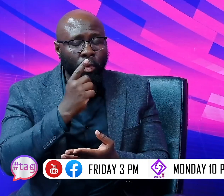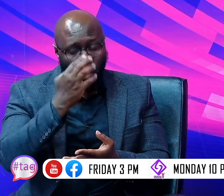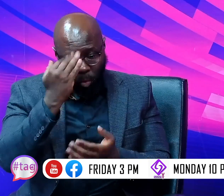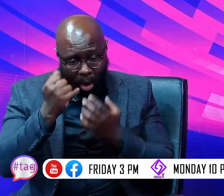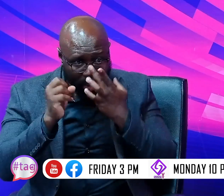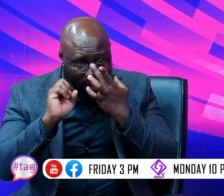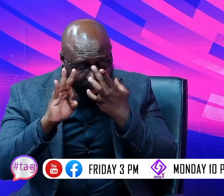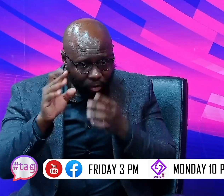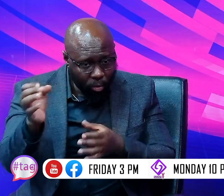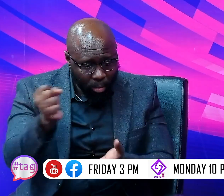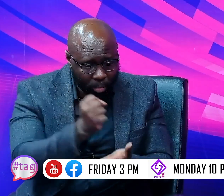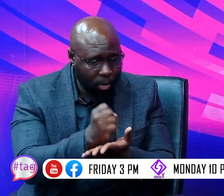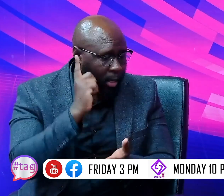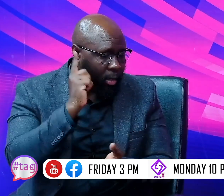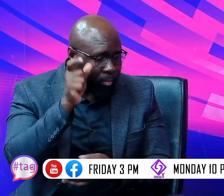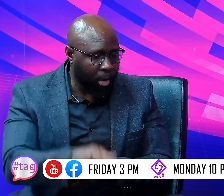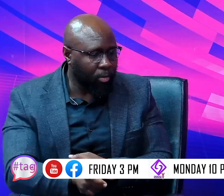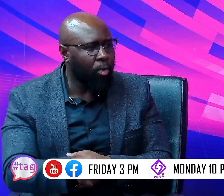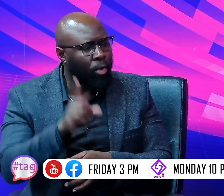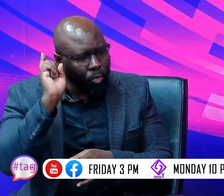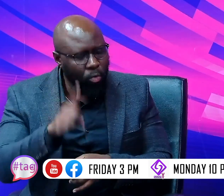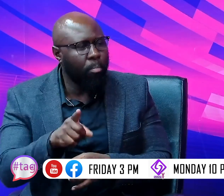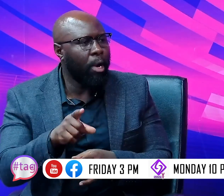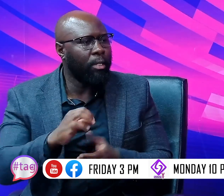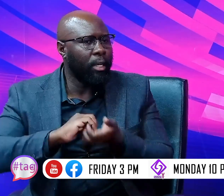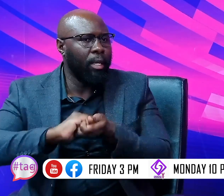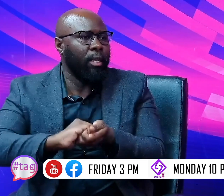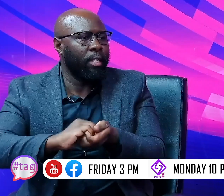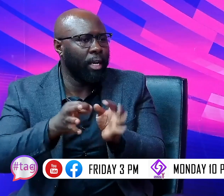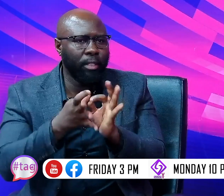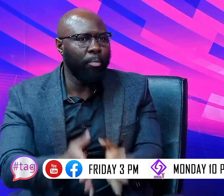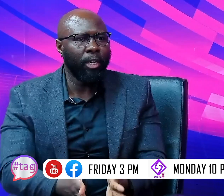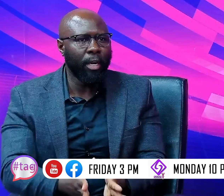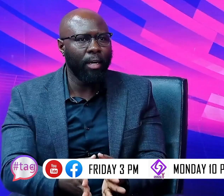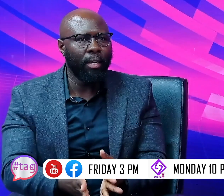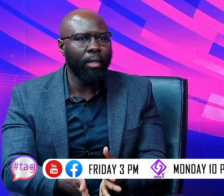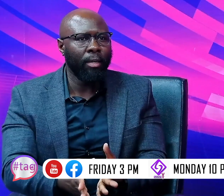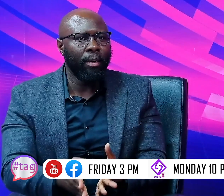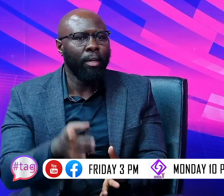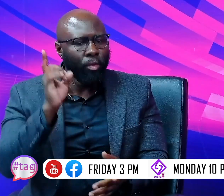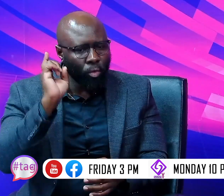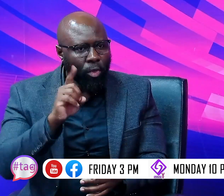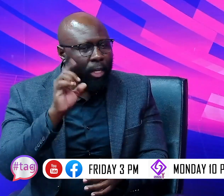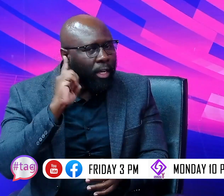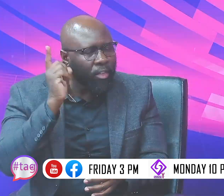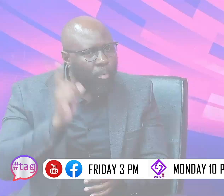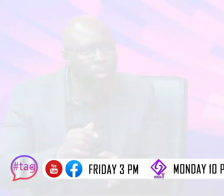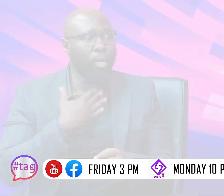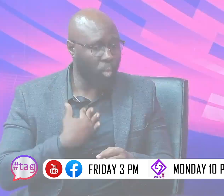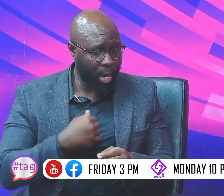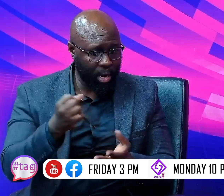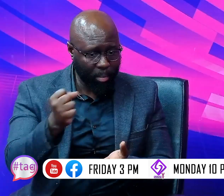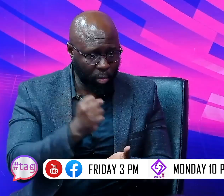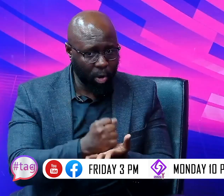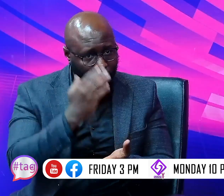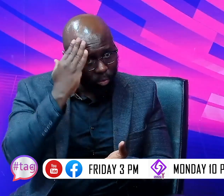for the deaf. Why am I saying this? Because when you employ a deaf person, you must engage an interpreter. Yeah.